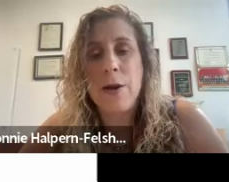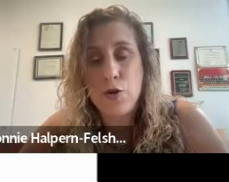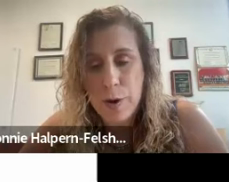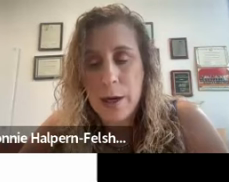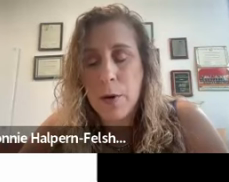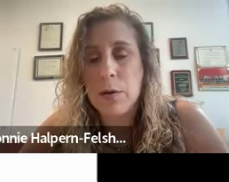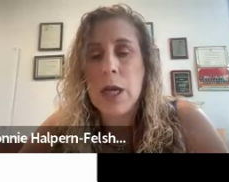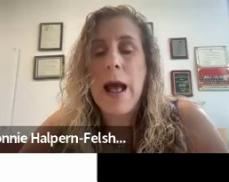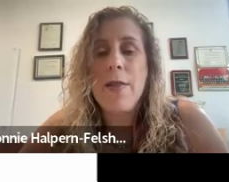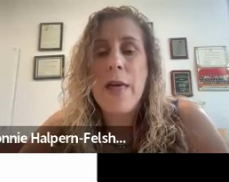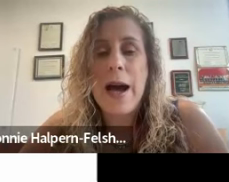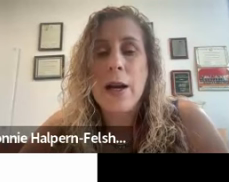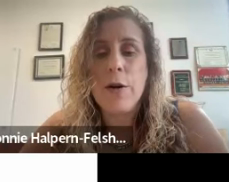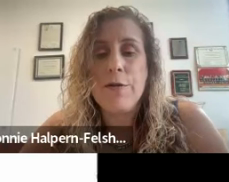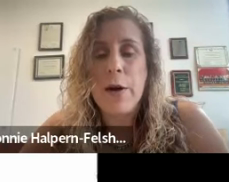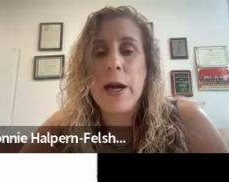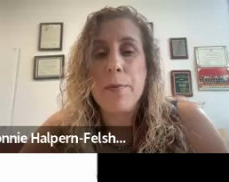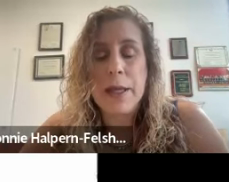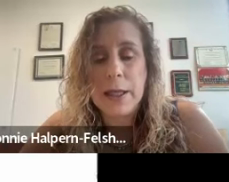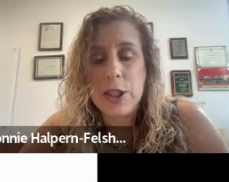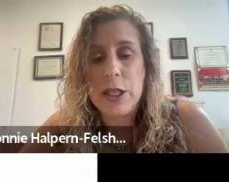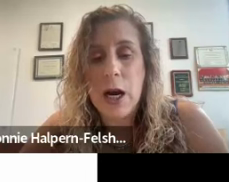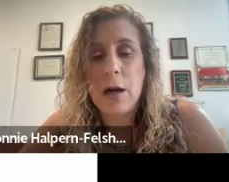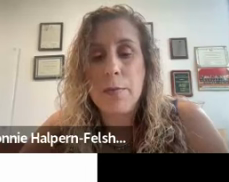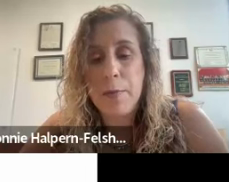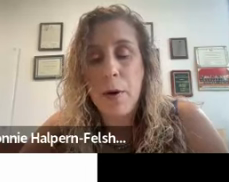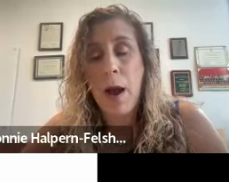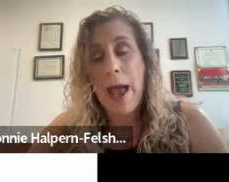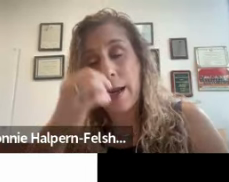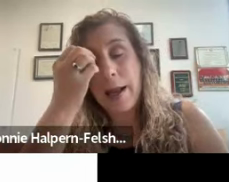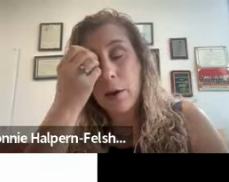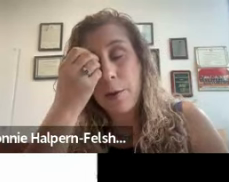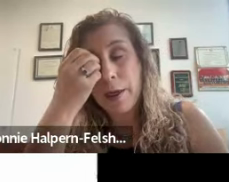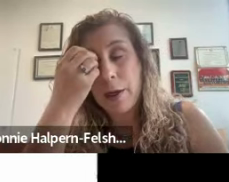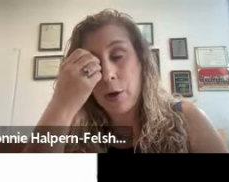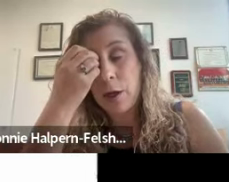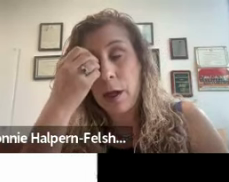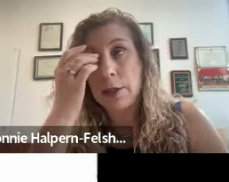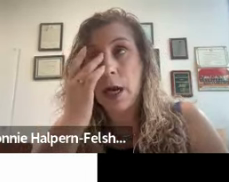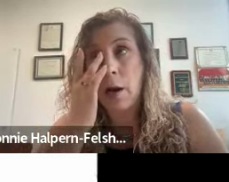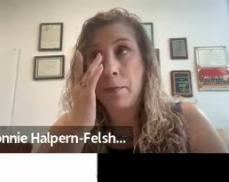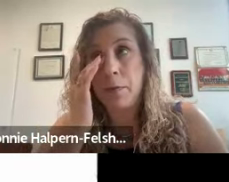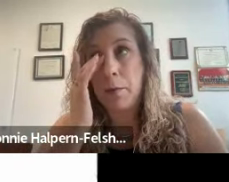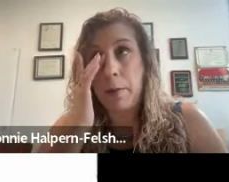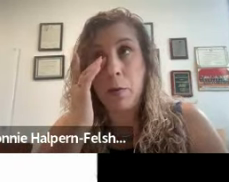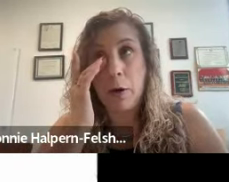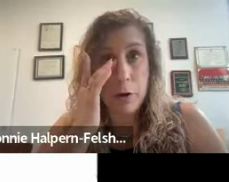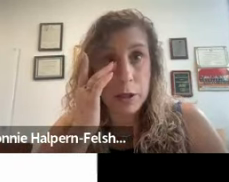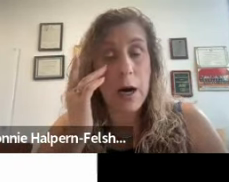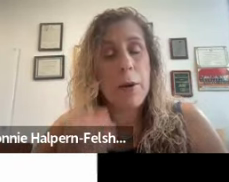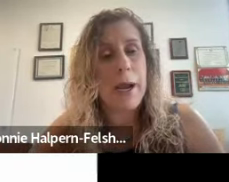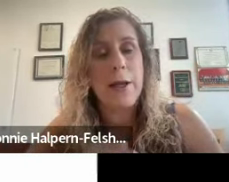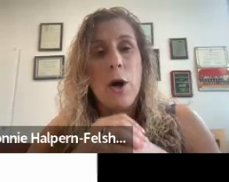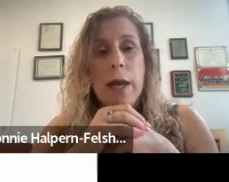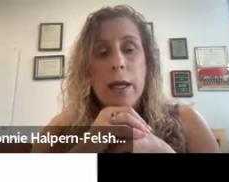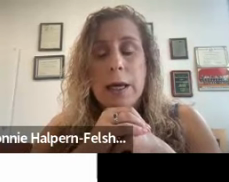edibles and drinkables, that are very appealing to young people. And I don't know about New York laws, and maybe one of you can